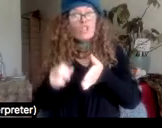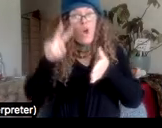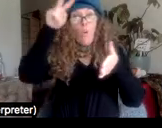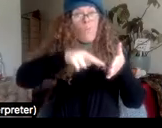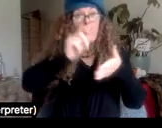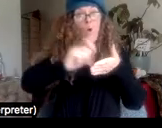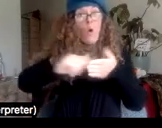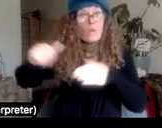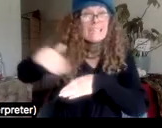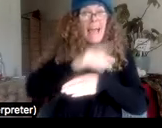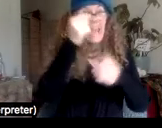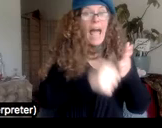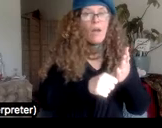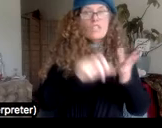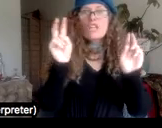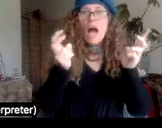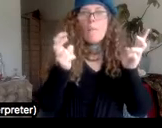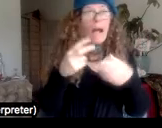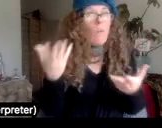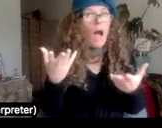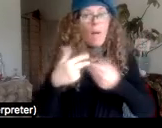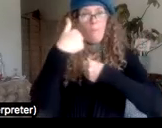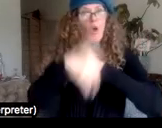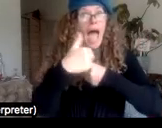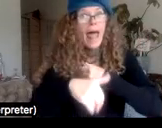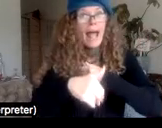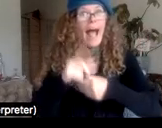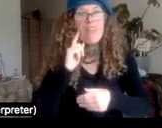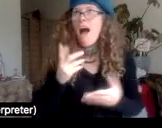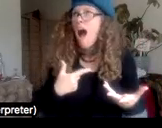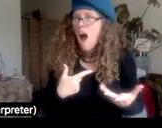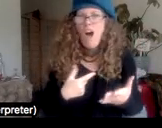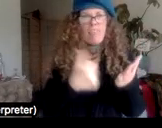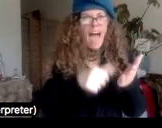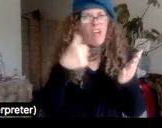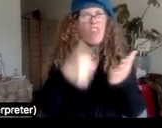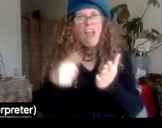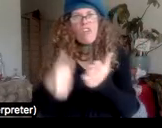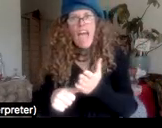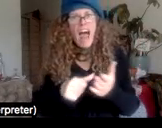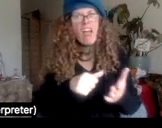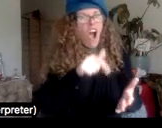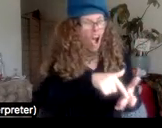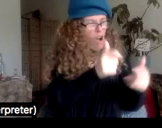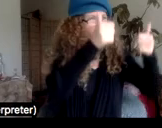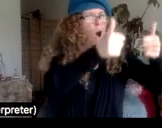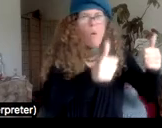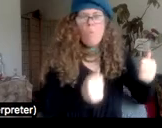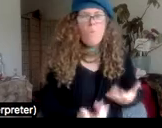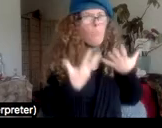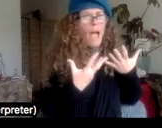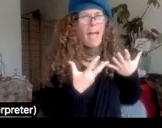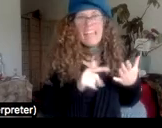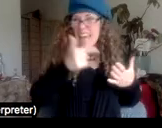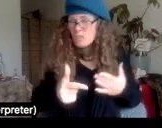about bread. And I just thought, well, I will share. Every letter was better than the next and more